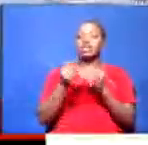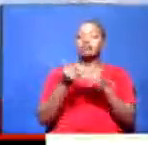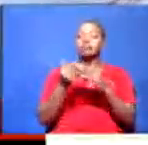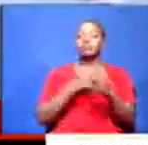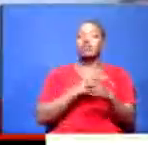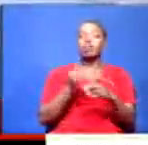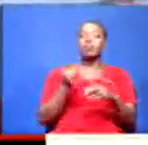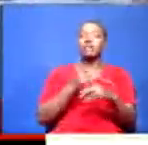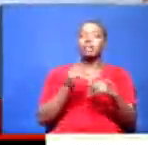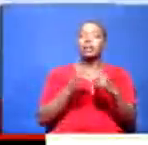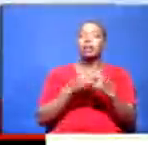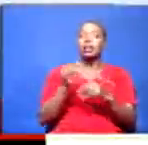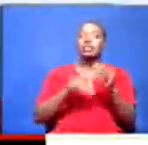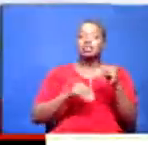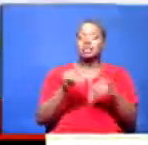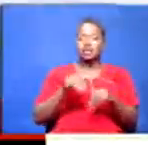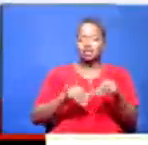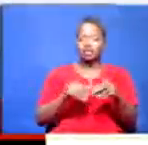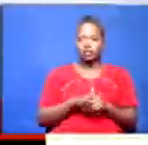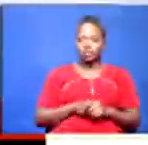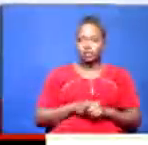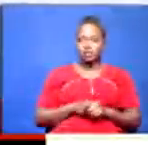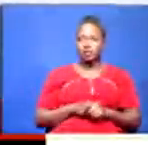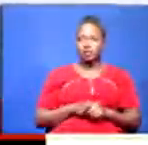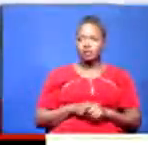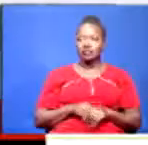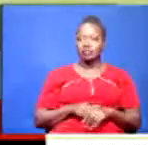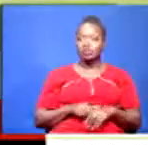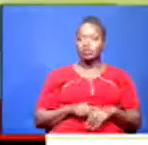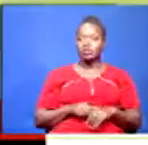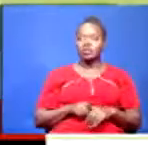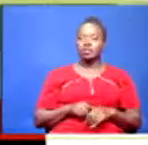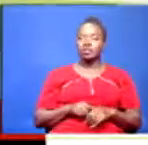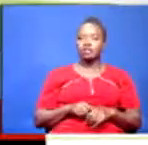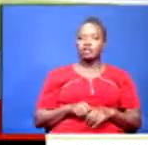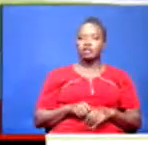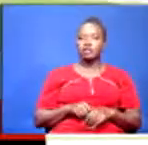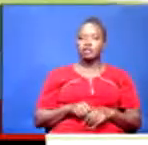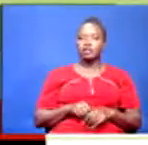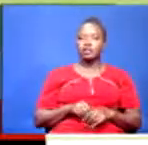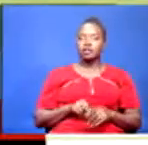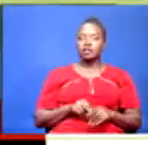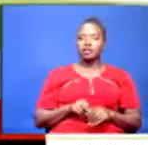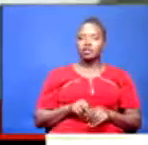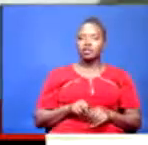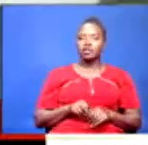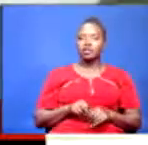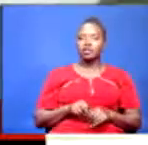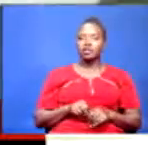general elections. For Prime Edition Sports, I'm Daniel Mwendo.